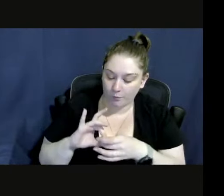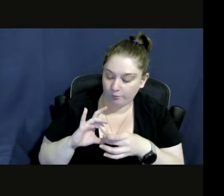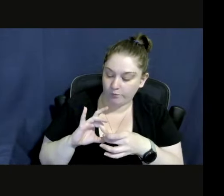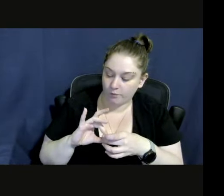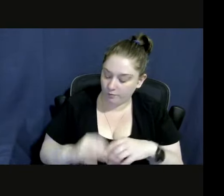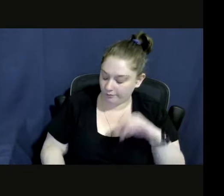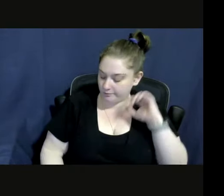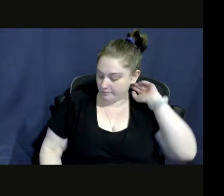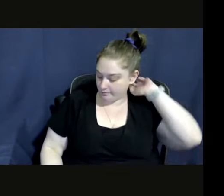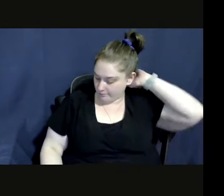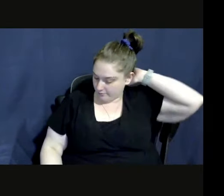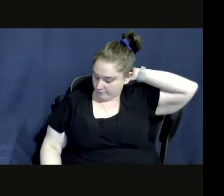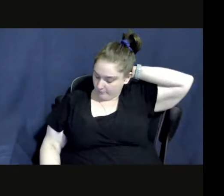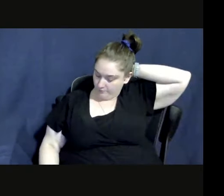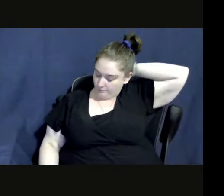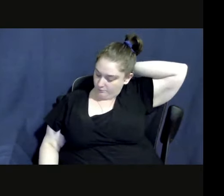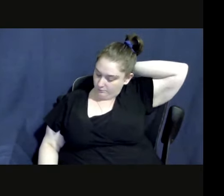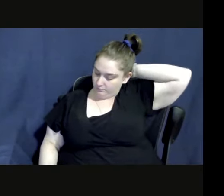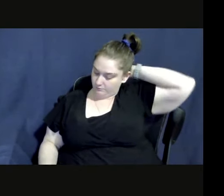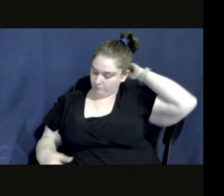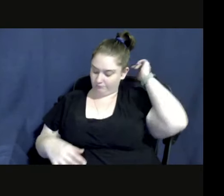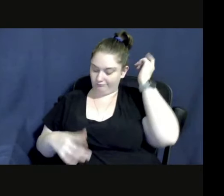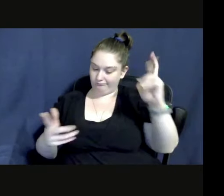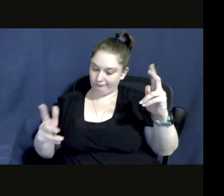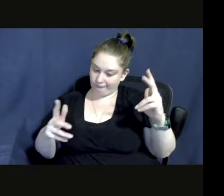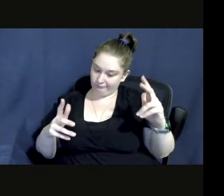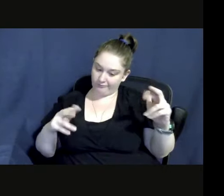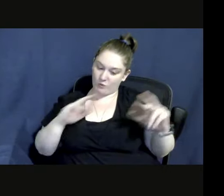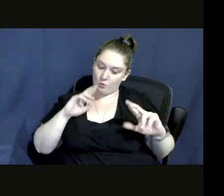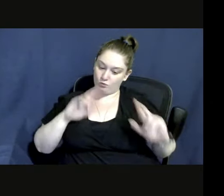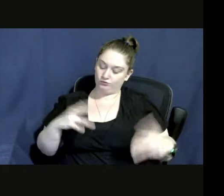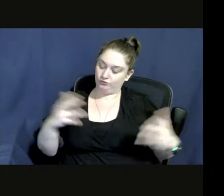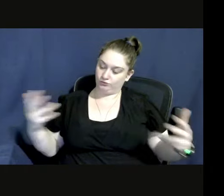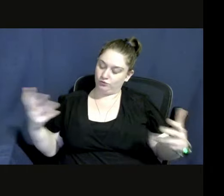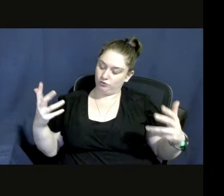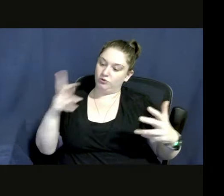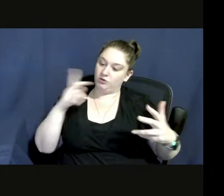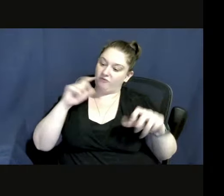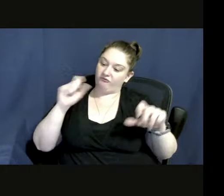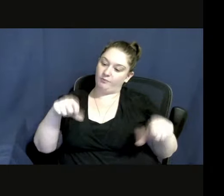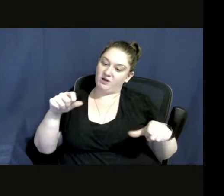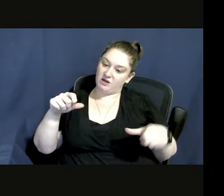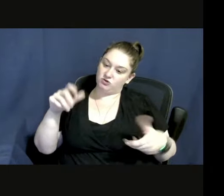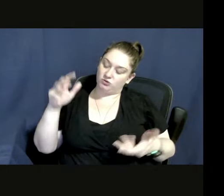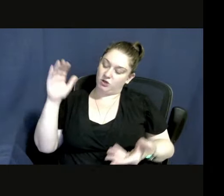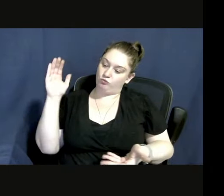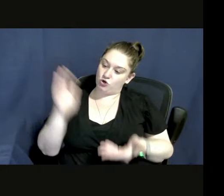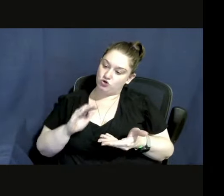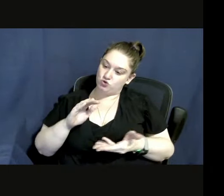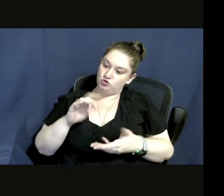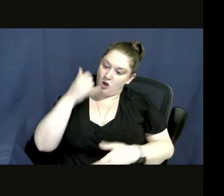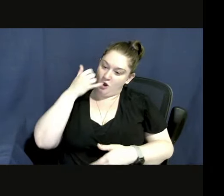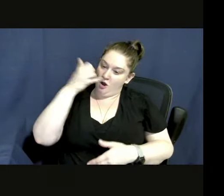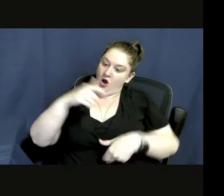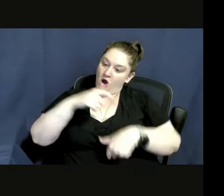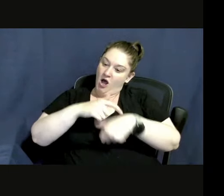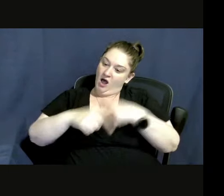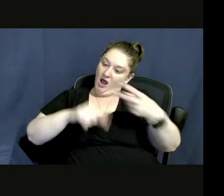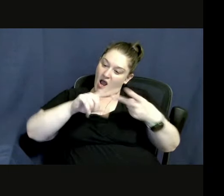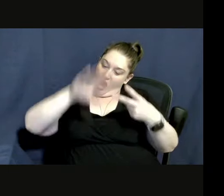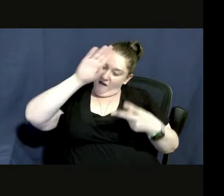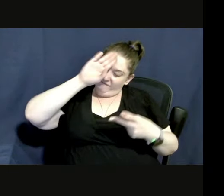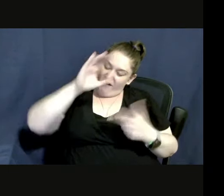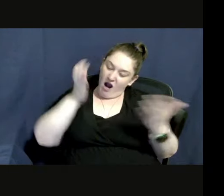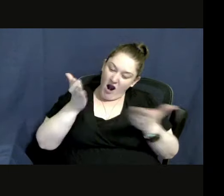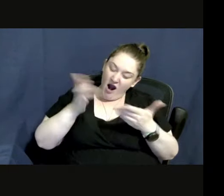with the consequences of looking at potentially reduced call times, reduced fire services, reduced police services. Do